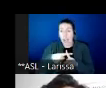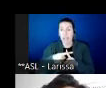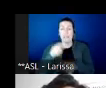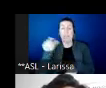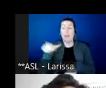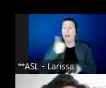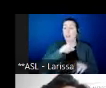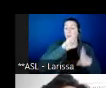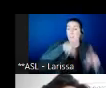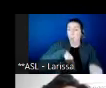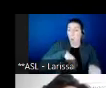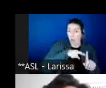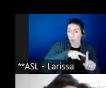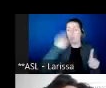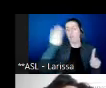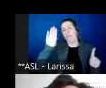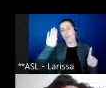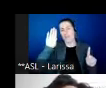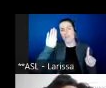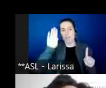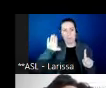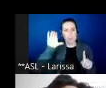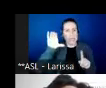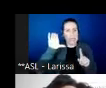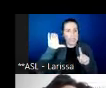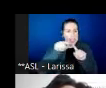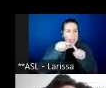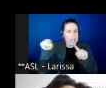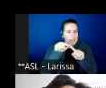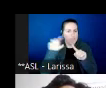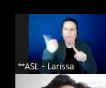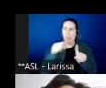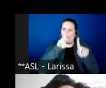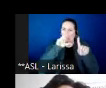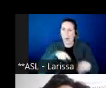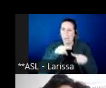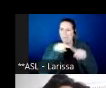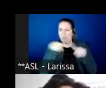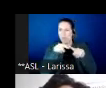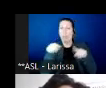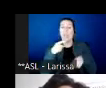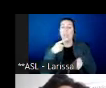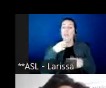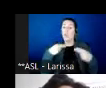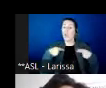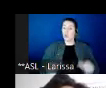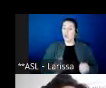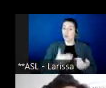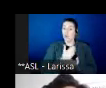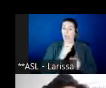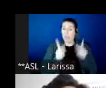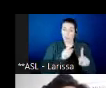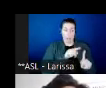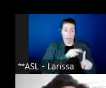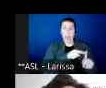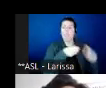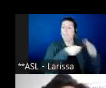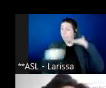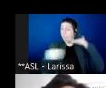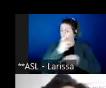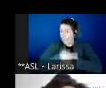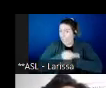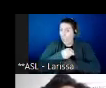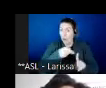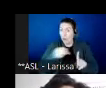such as the one from the BC Ombudsperson about how the human rights of people in care under the Act is